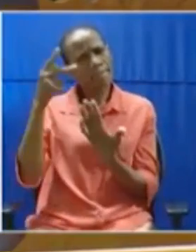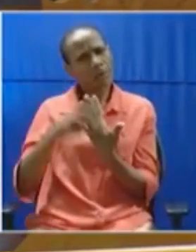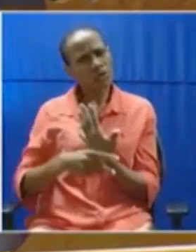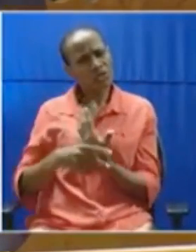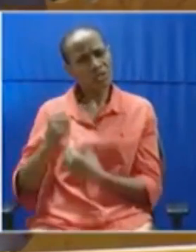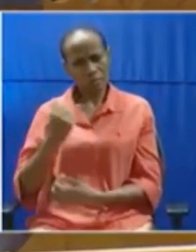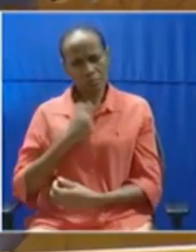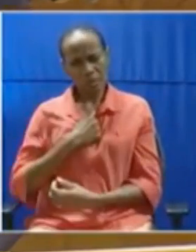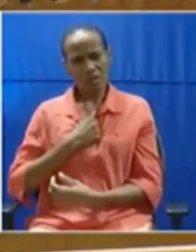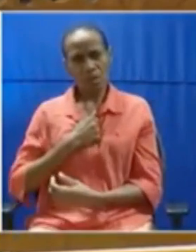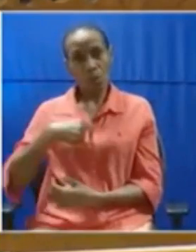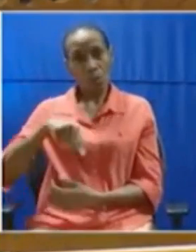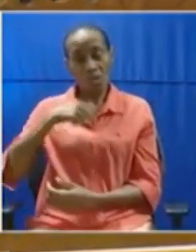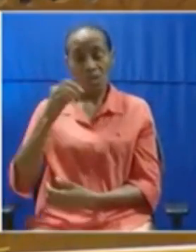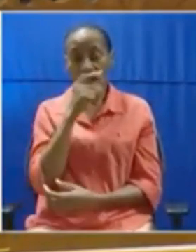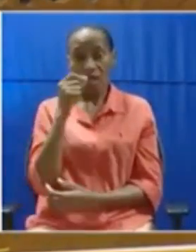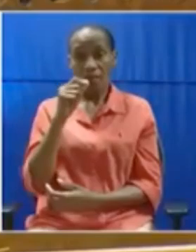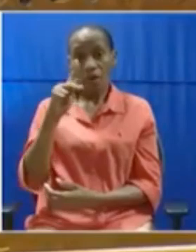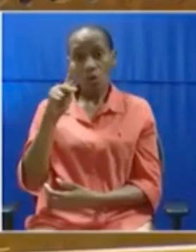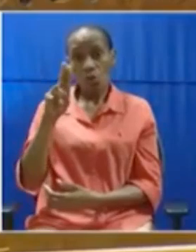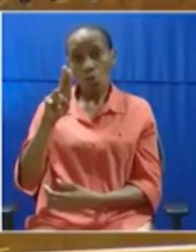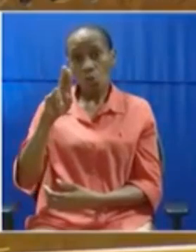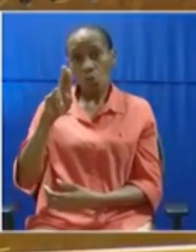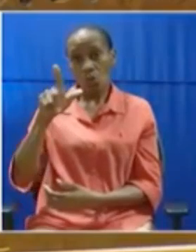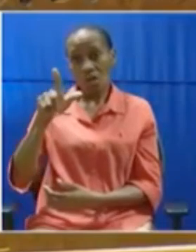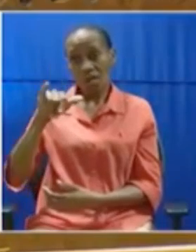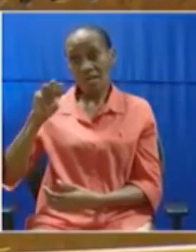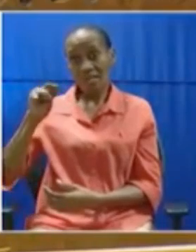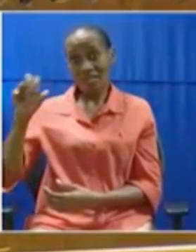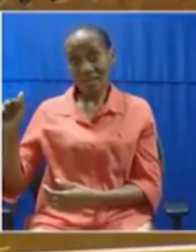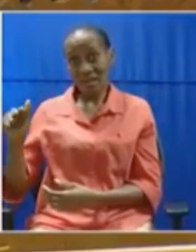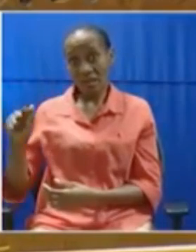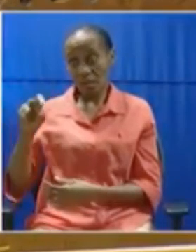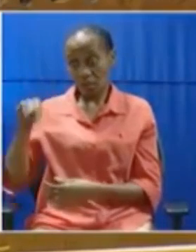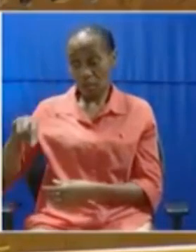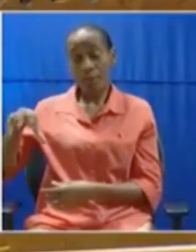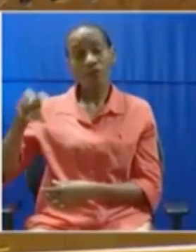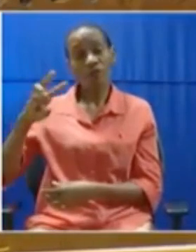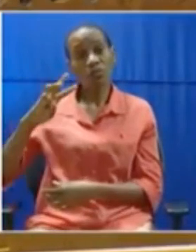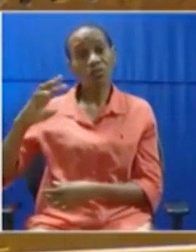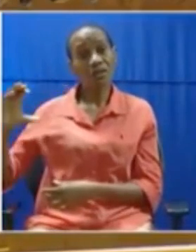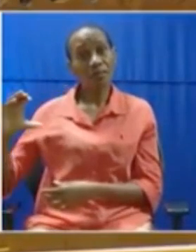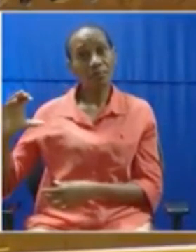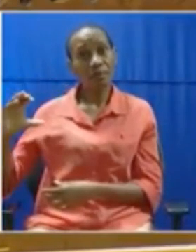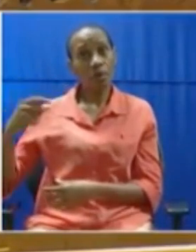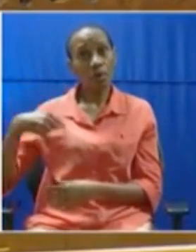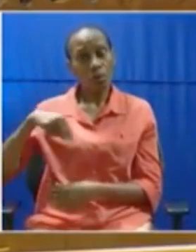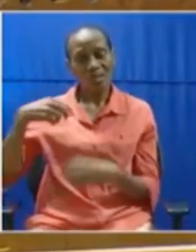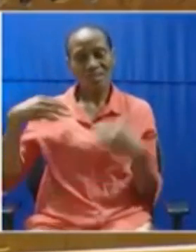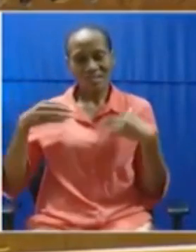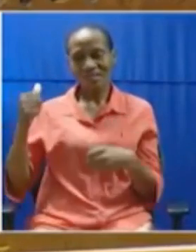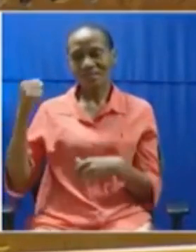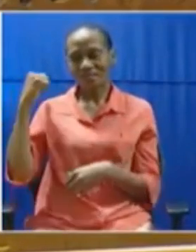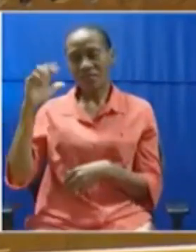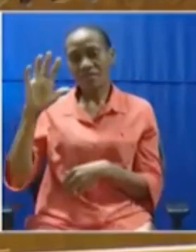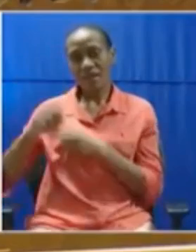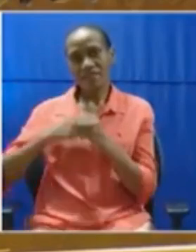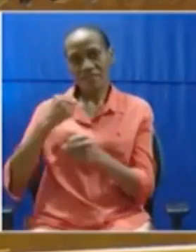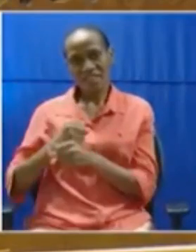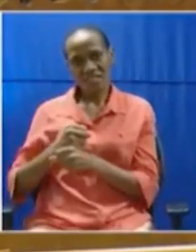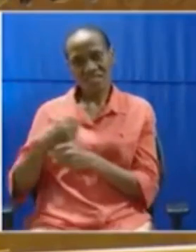Project Kulisa, that in the Western Cape, under DA action, we started 5 years ago.